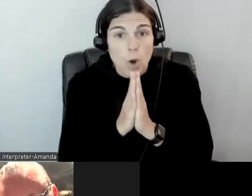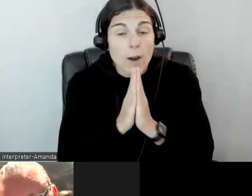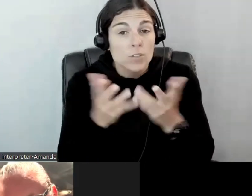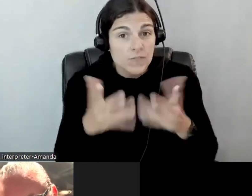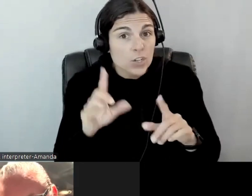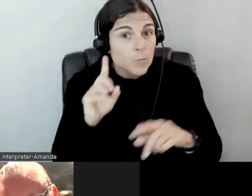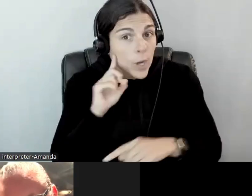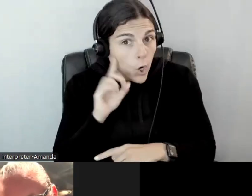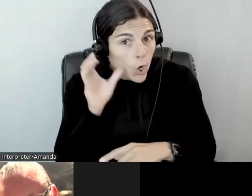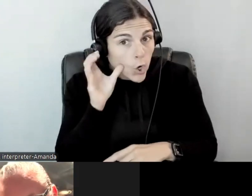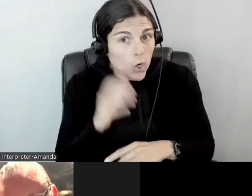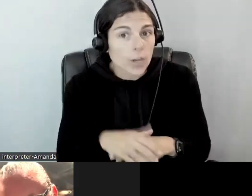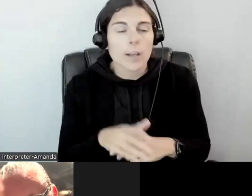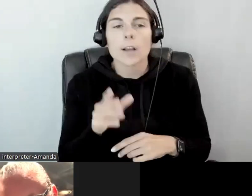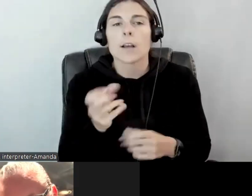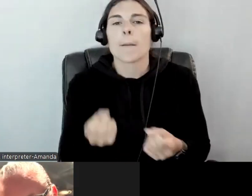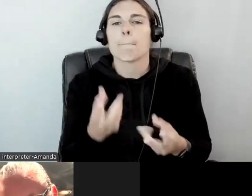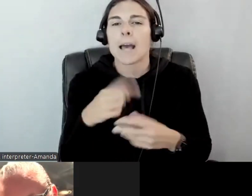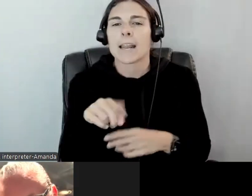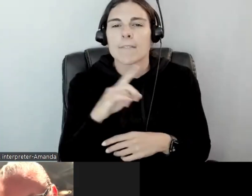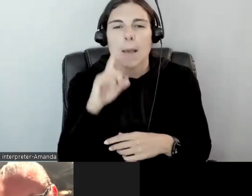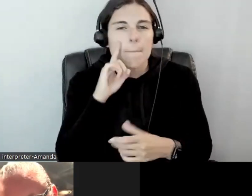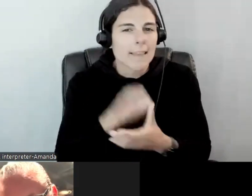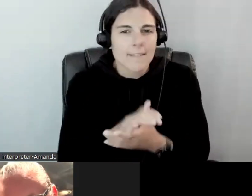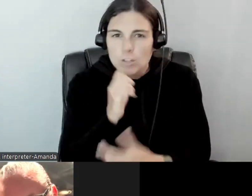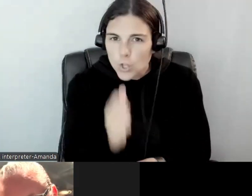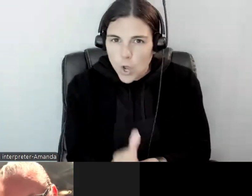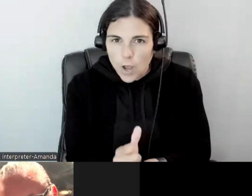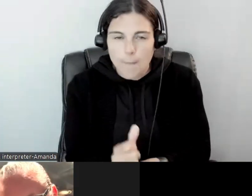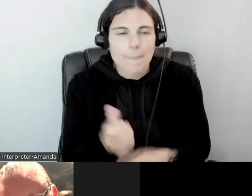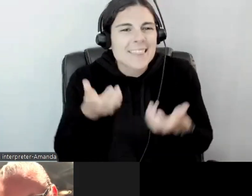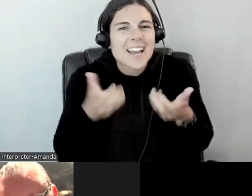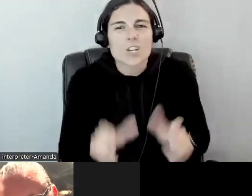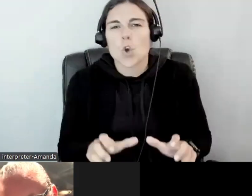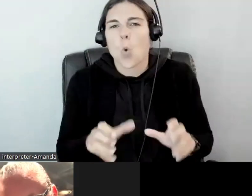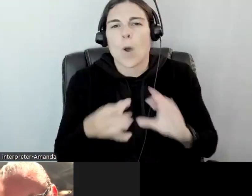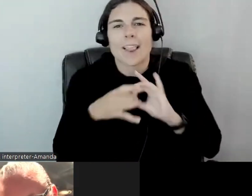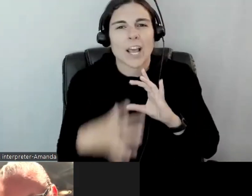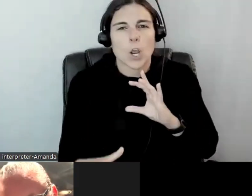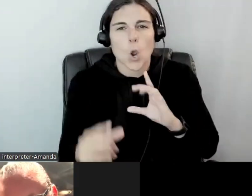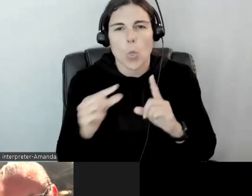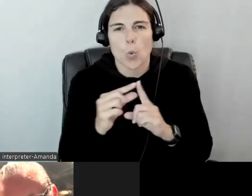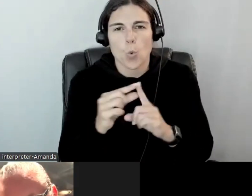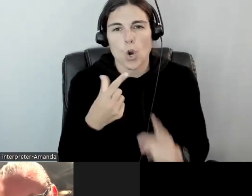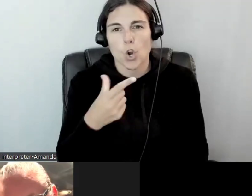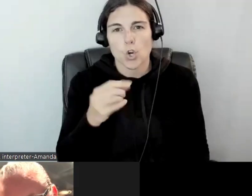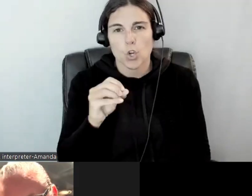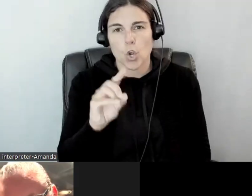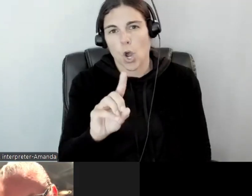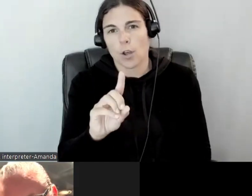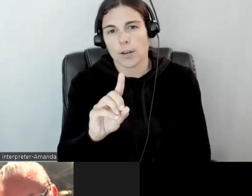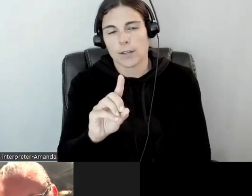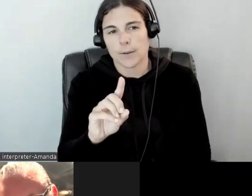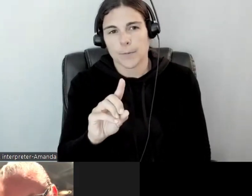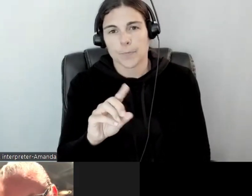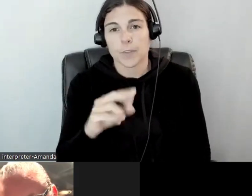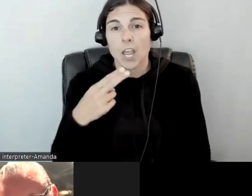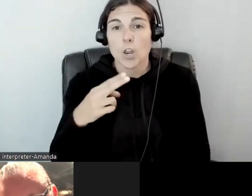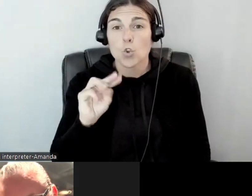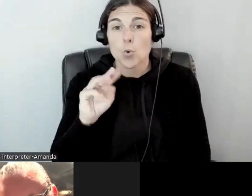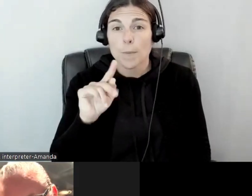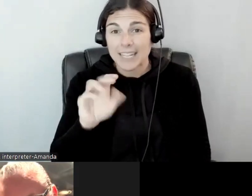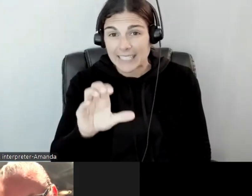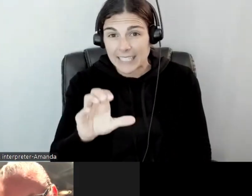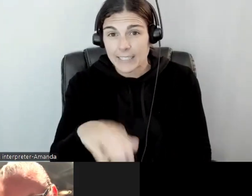of them, I think, believe that it is not, but they don't want to let go of that word God. Mm-hmm. And in Humanistic Judaism,